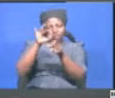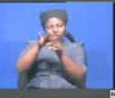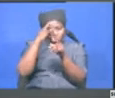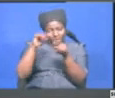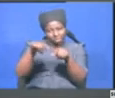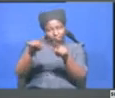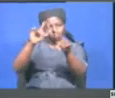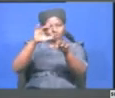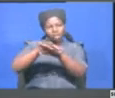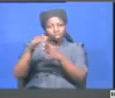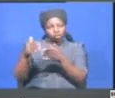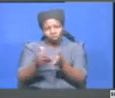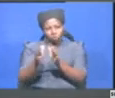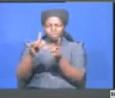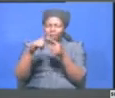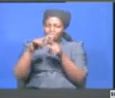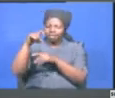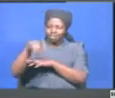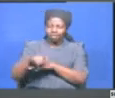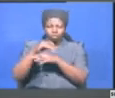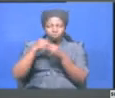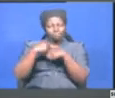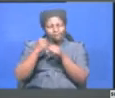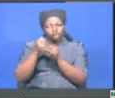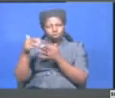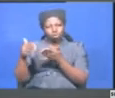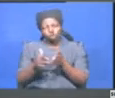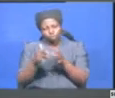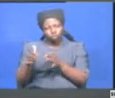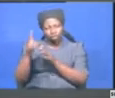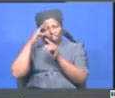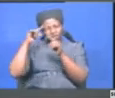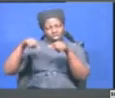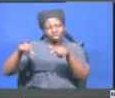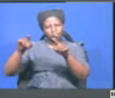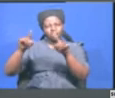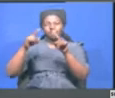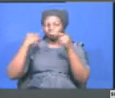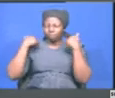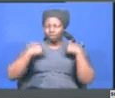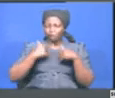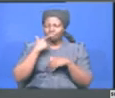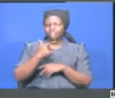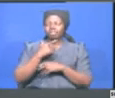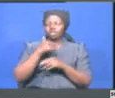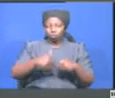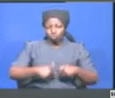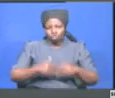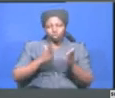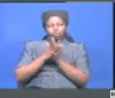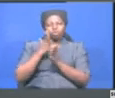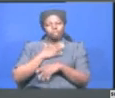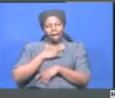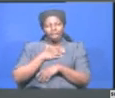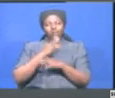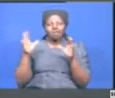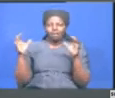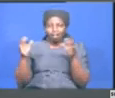create opportunities for themselves. And I always tell youth through my consortium, PMAC International and Spectac Professional, which last